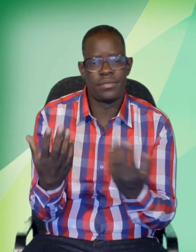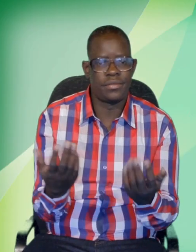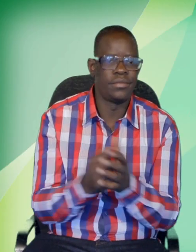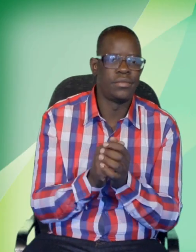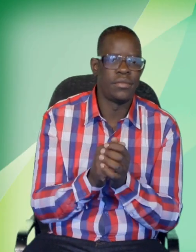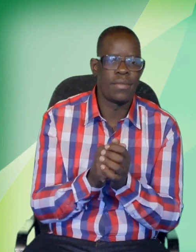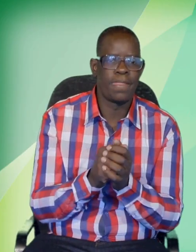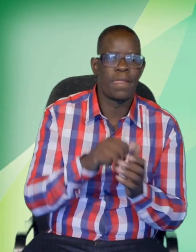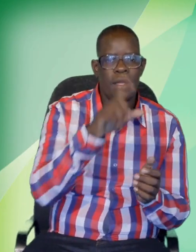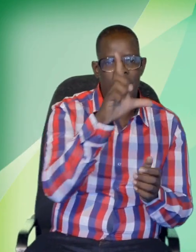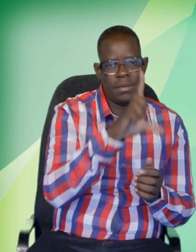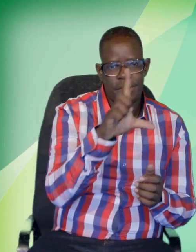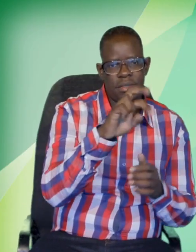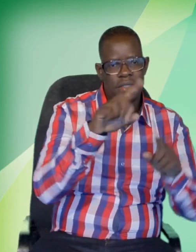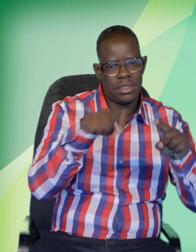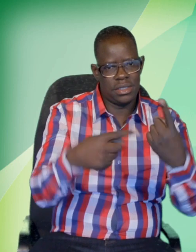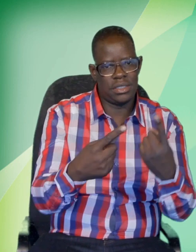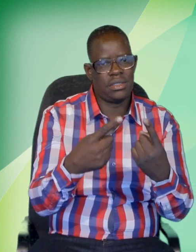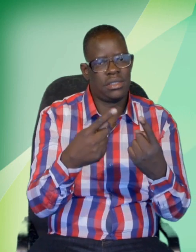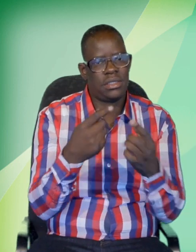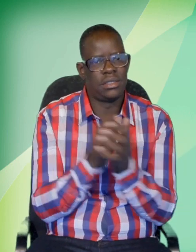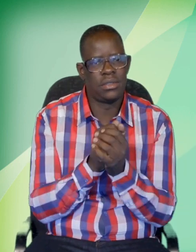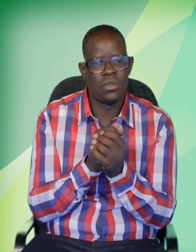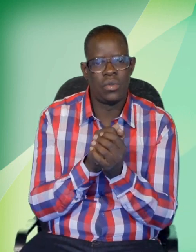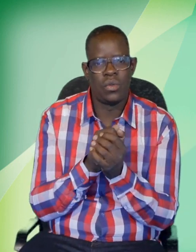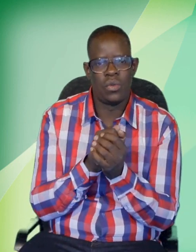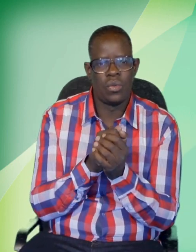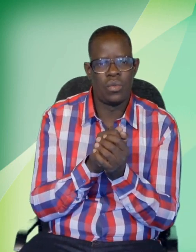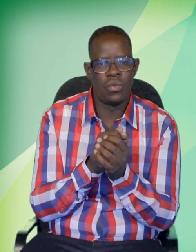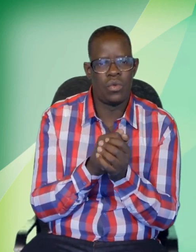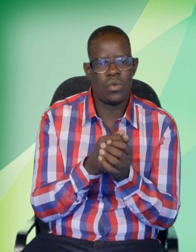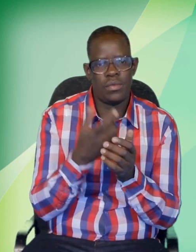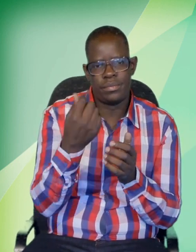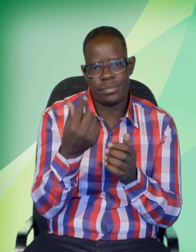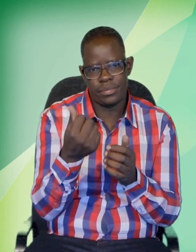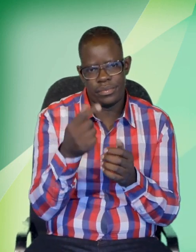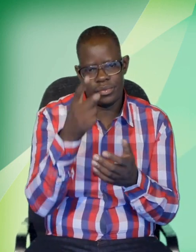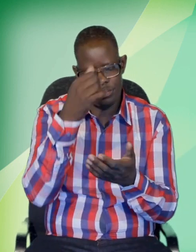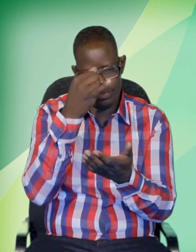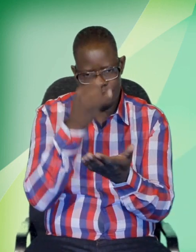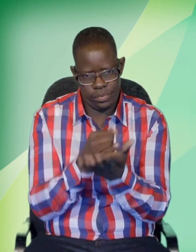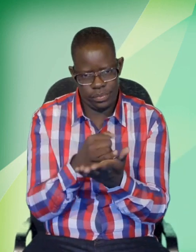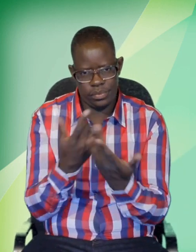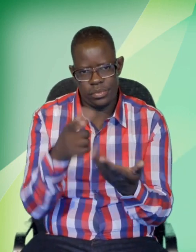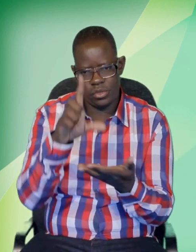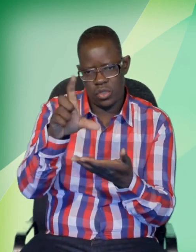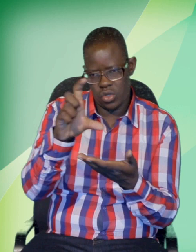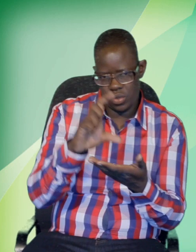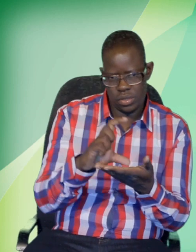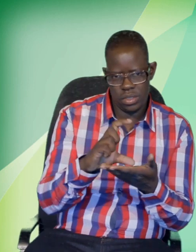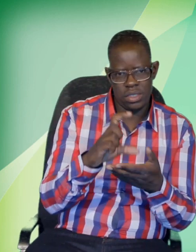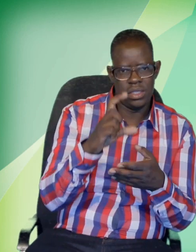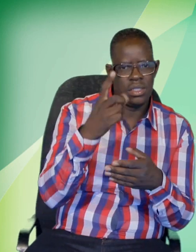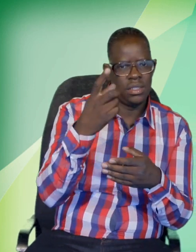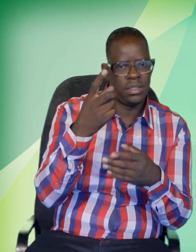Yes. While liabilities are the business obligations or amounts the business owes, like loans,